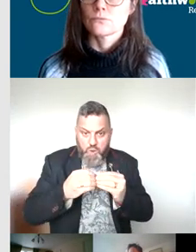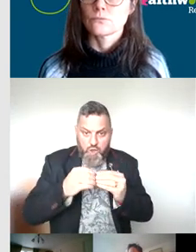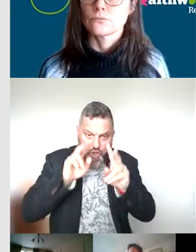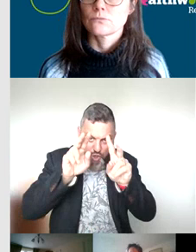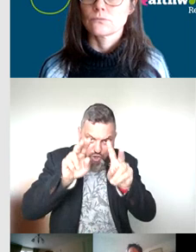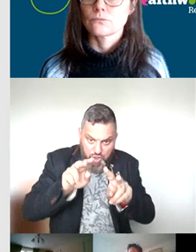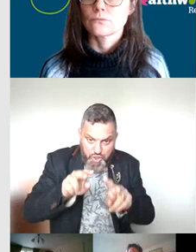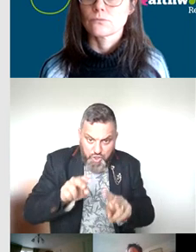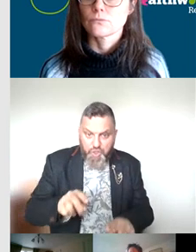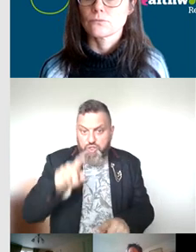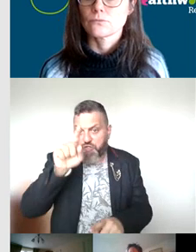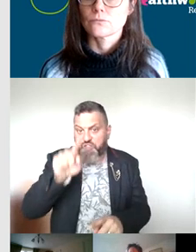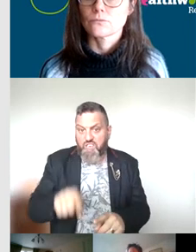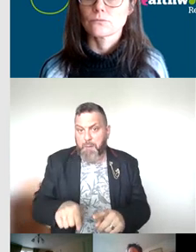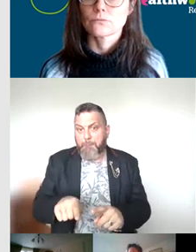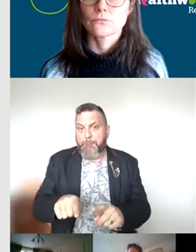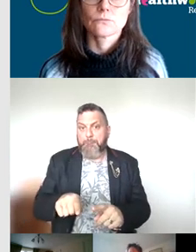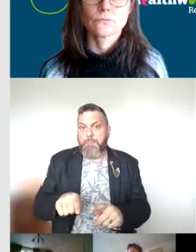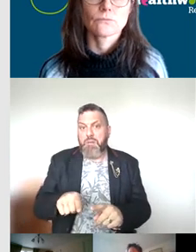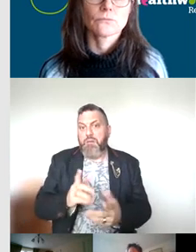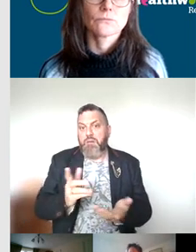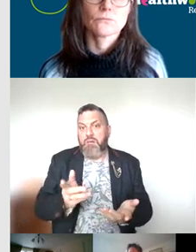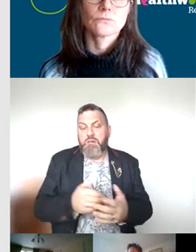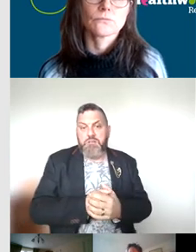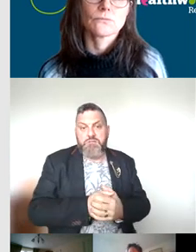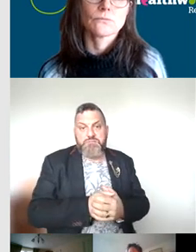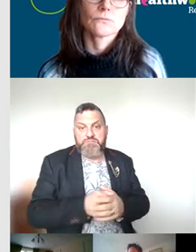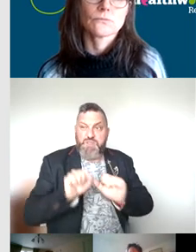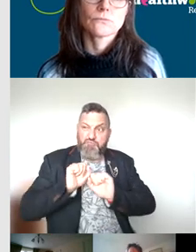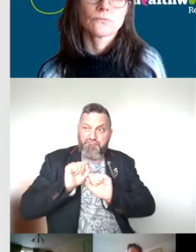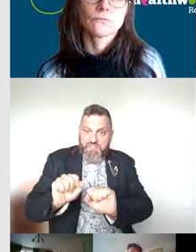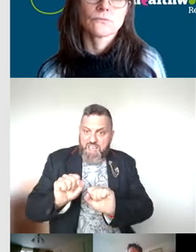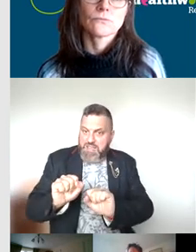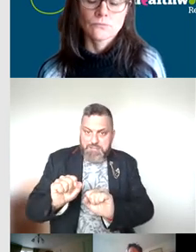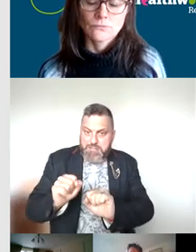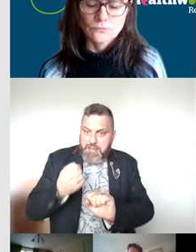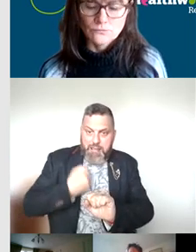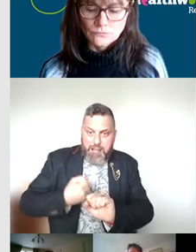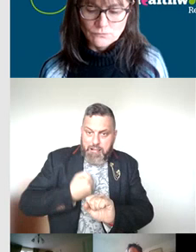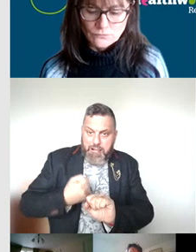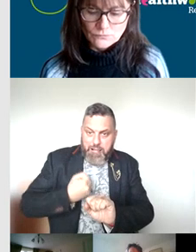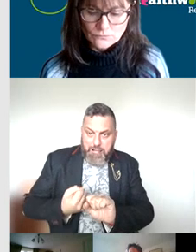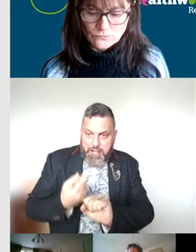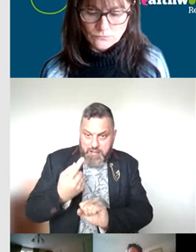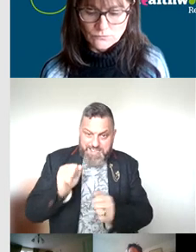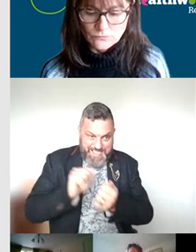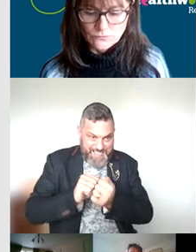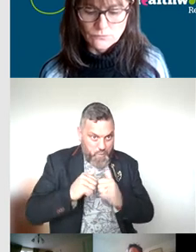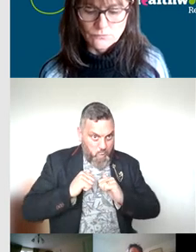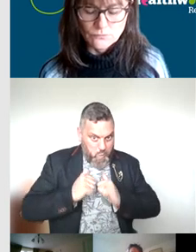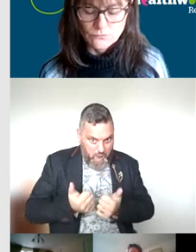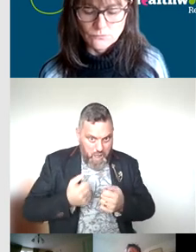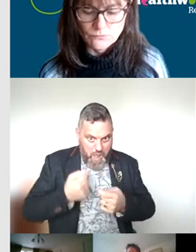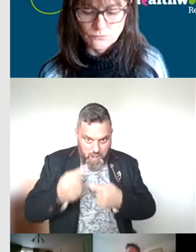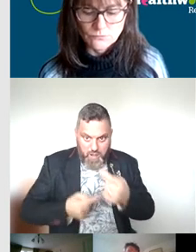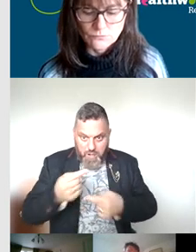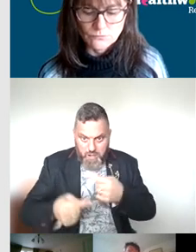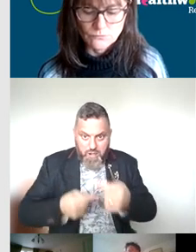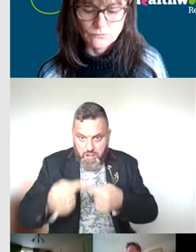principles. So those principles are around preventing ill health. So trying to keep people as well as we can for as long as we